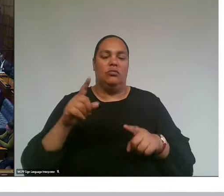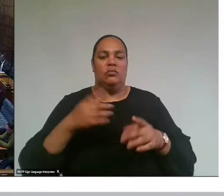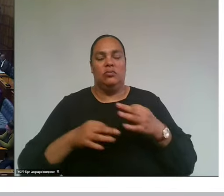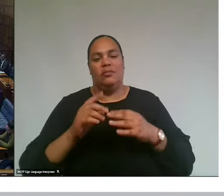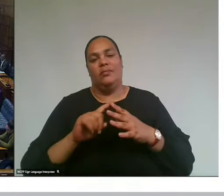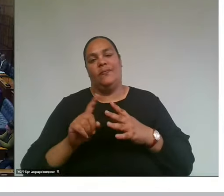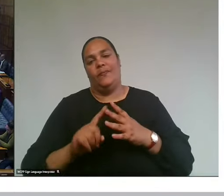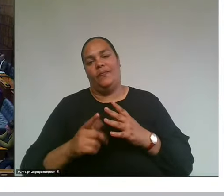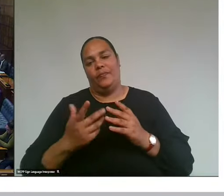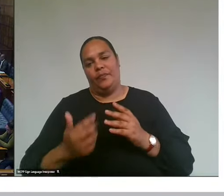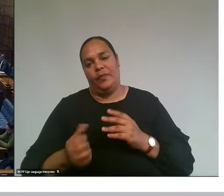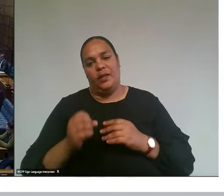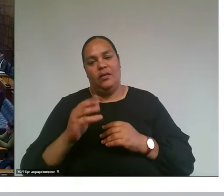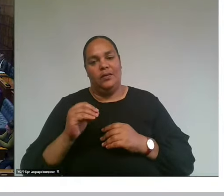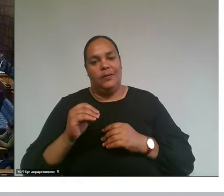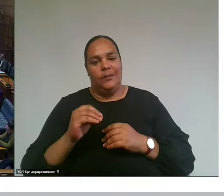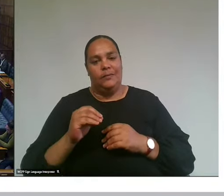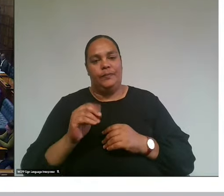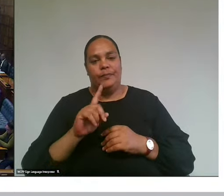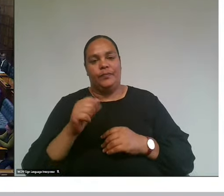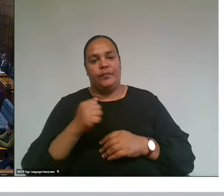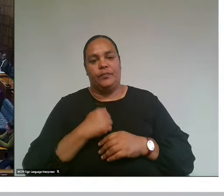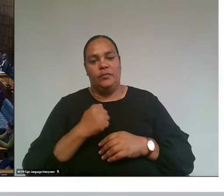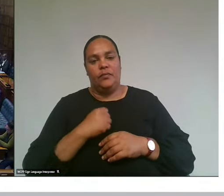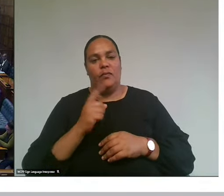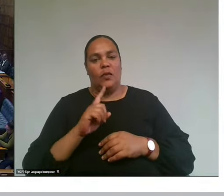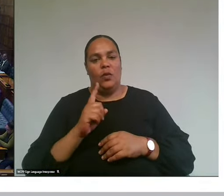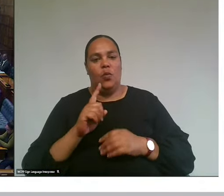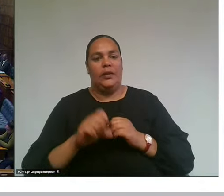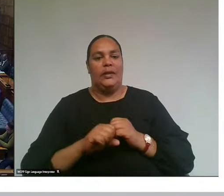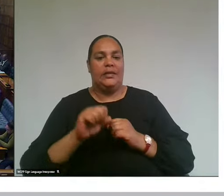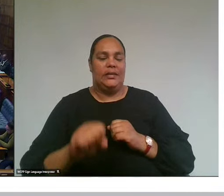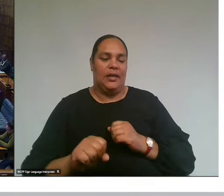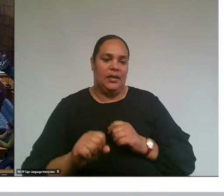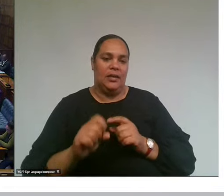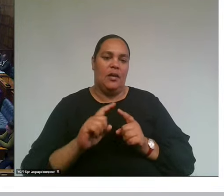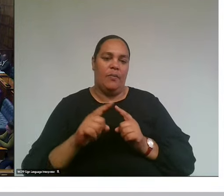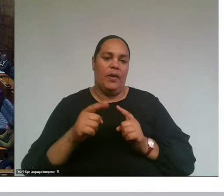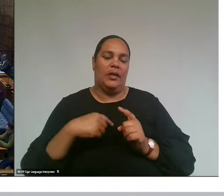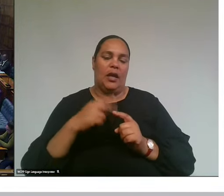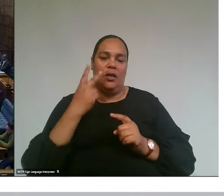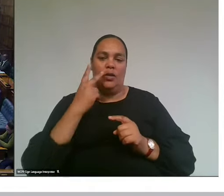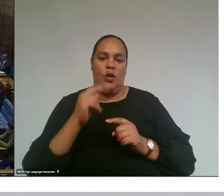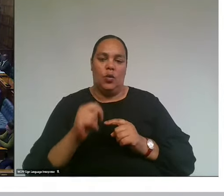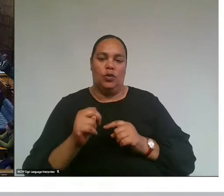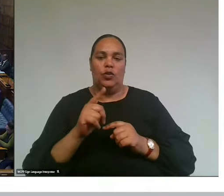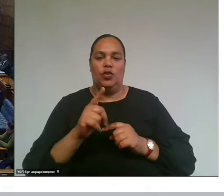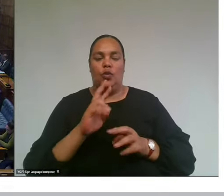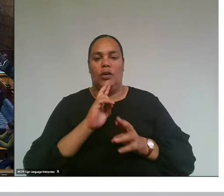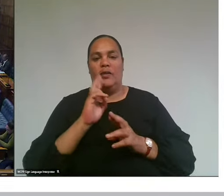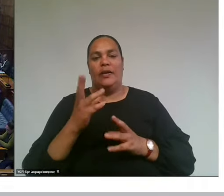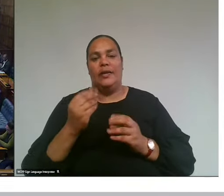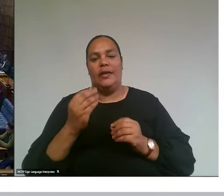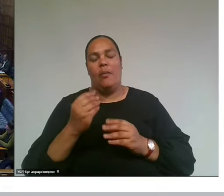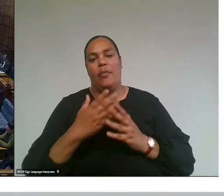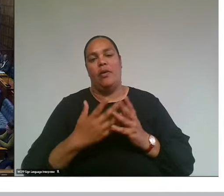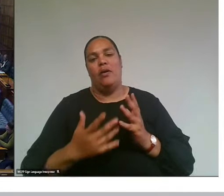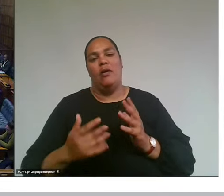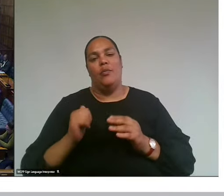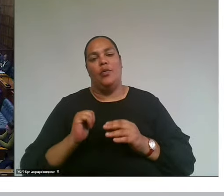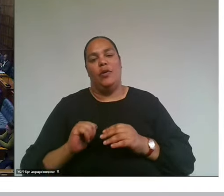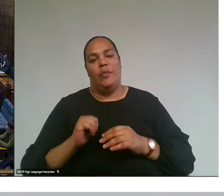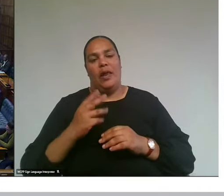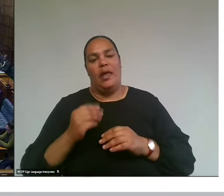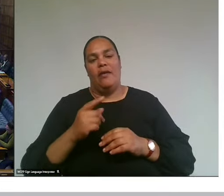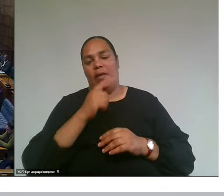on so uh my question is to what extent and I I do notice that you refer to a number of municipalities